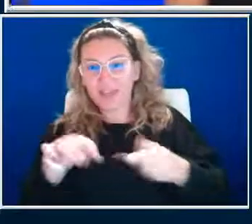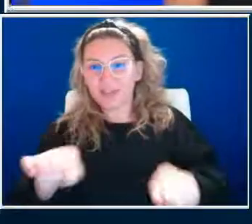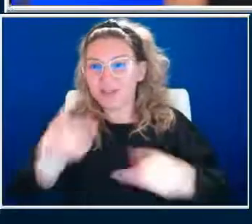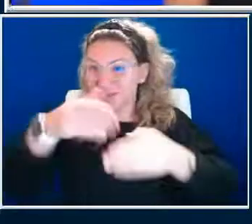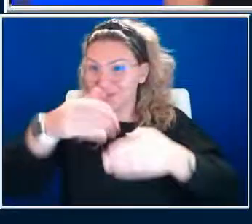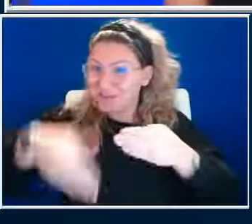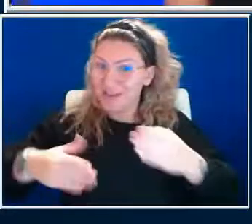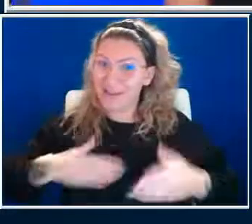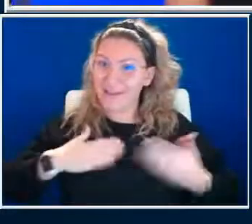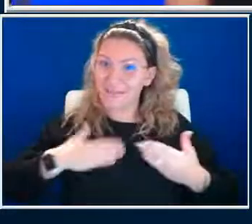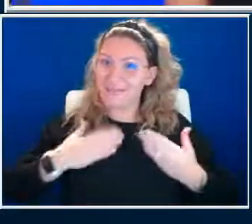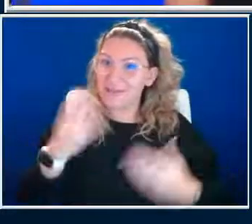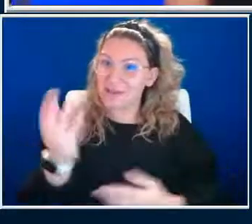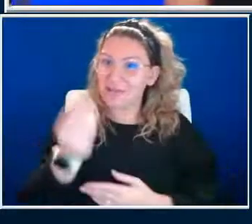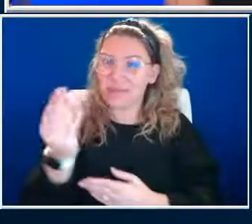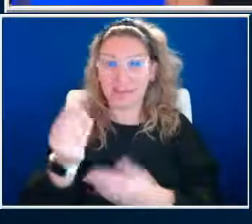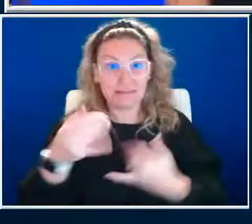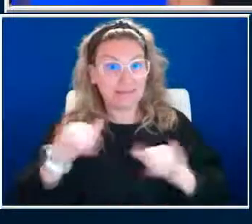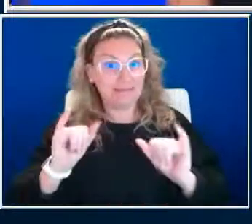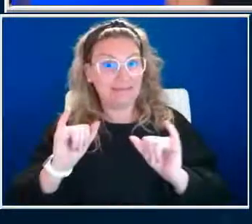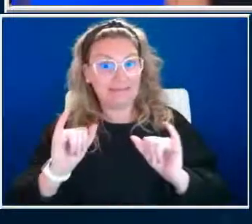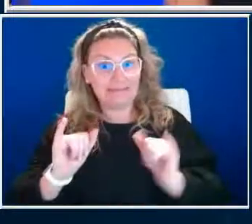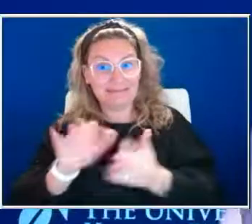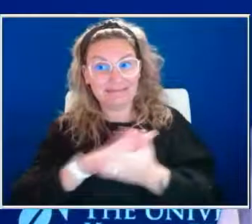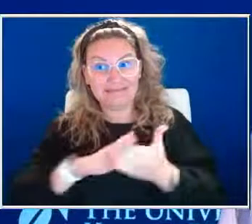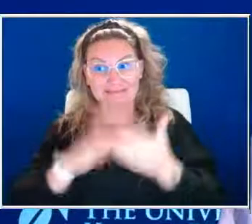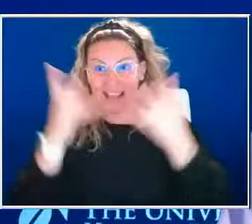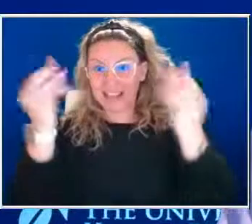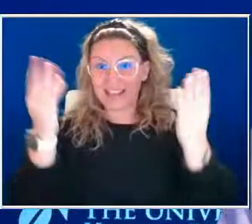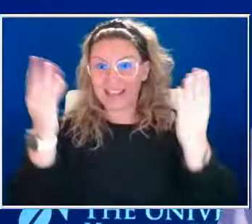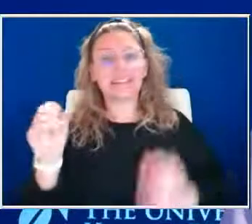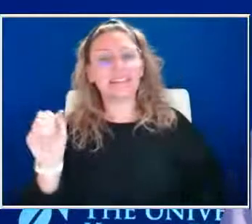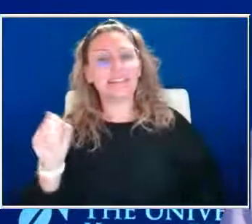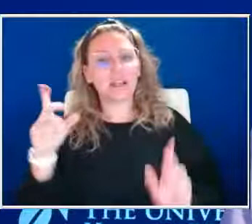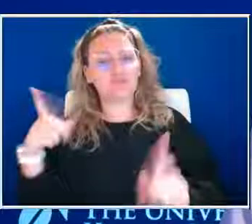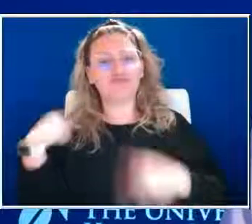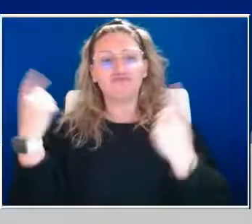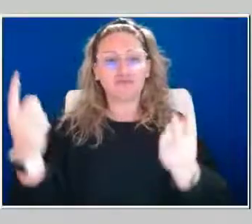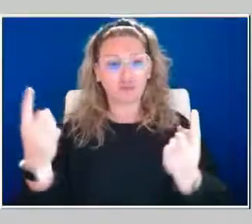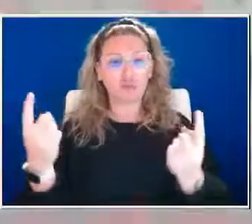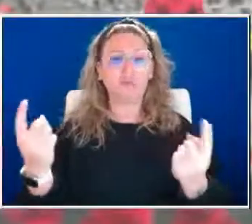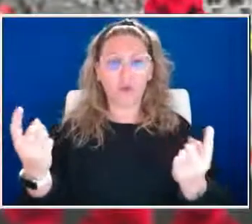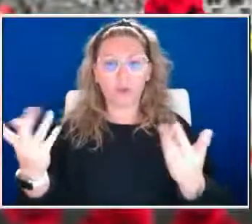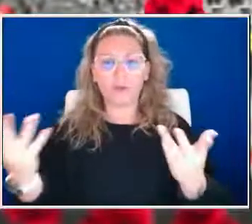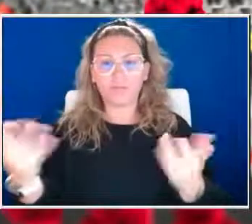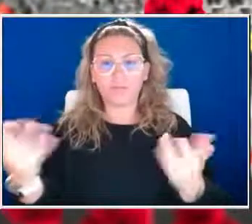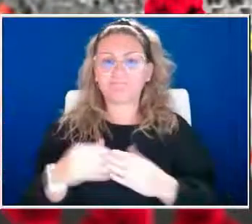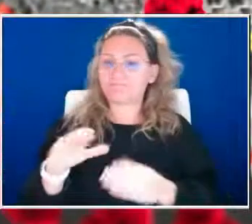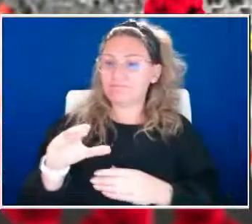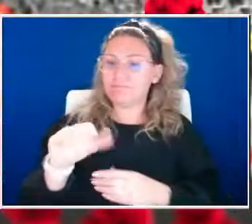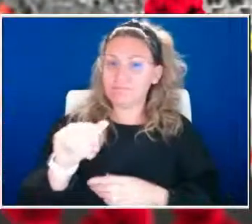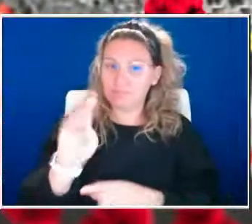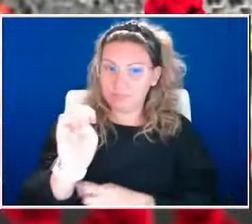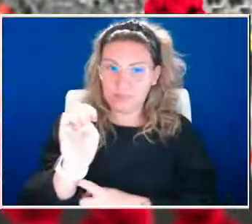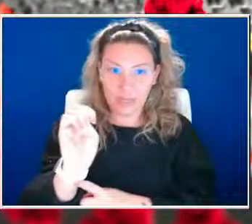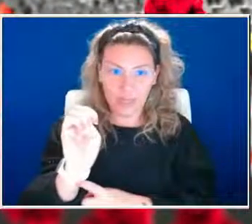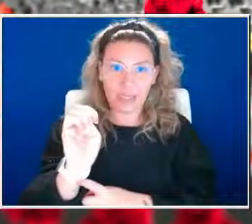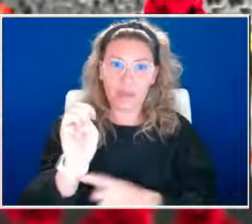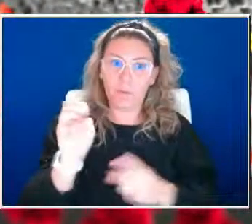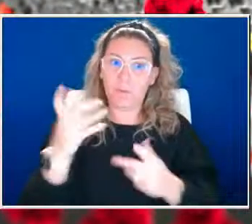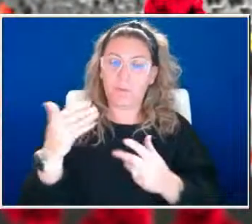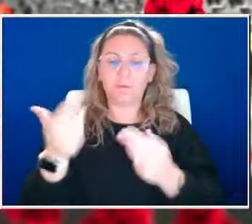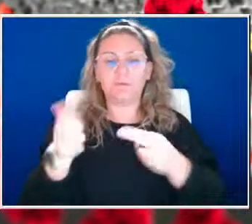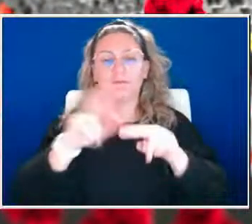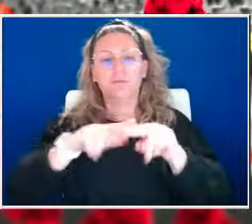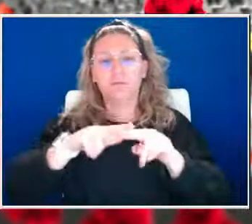happy Monday. It's still nice out, too. I know, right? Yeah, so far the cases at the health system kind of went up over the